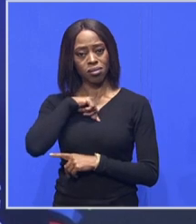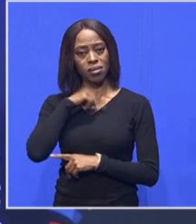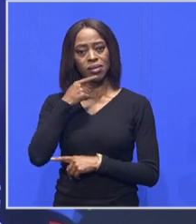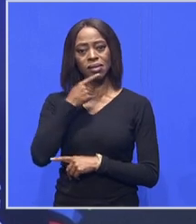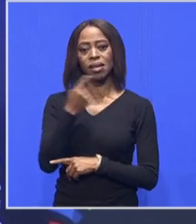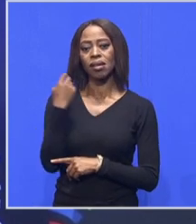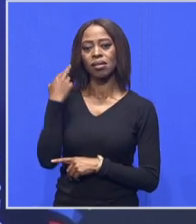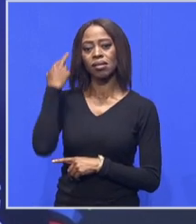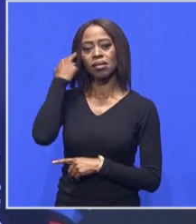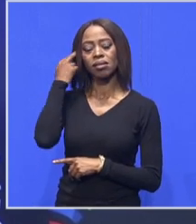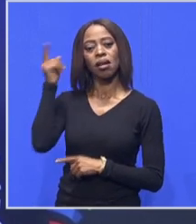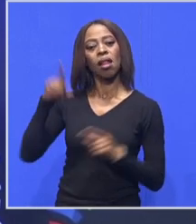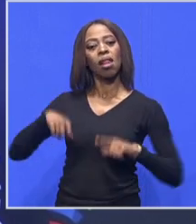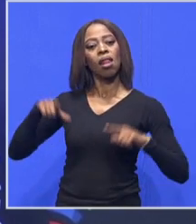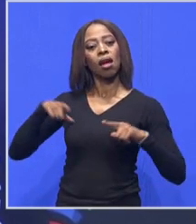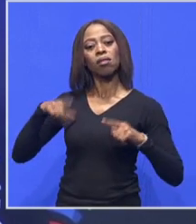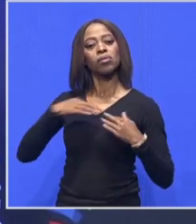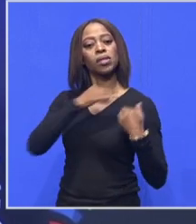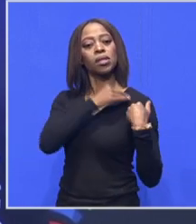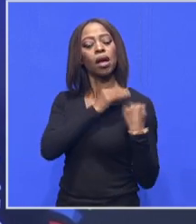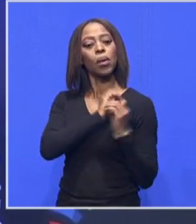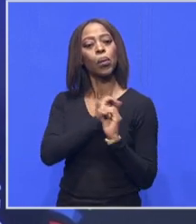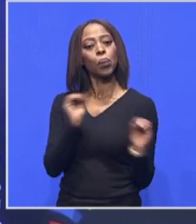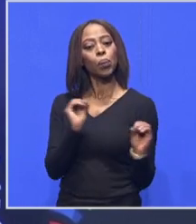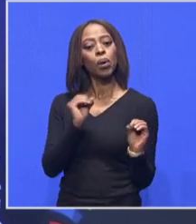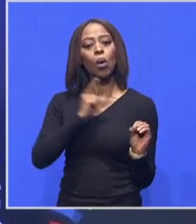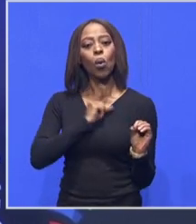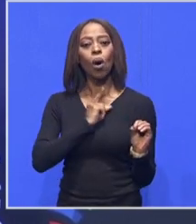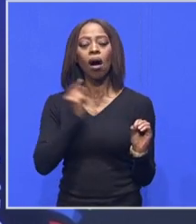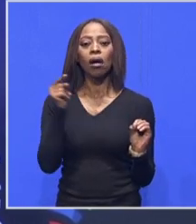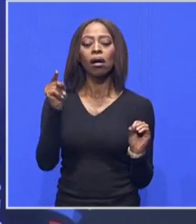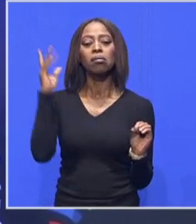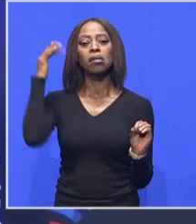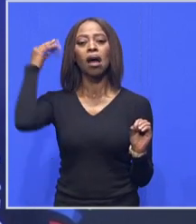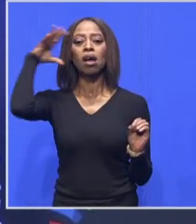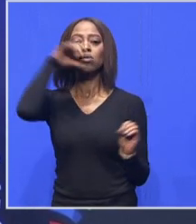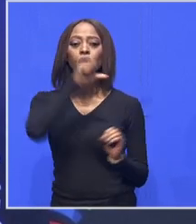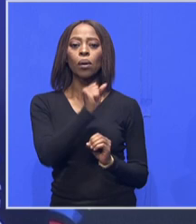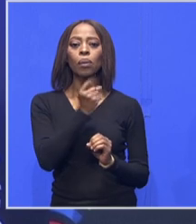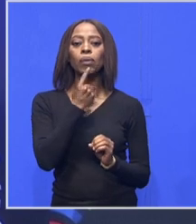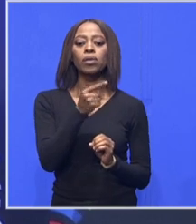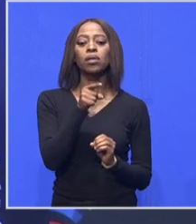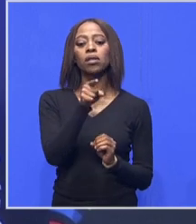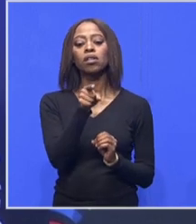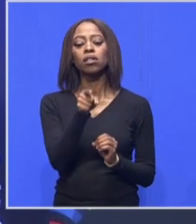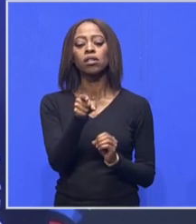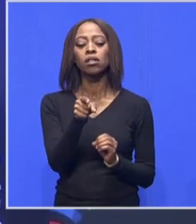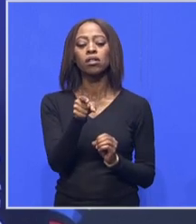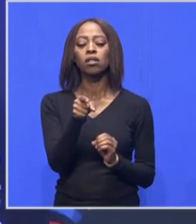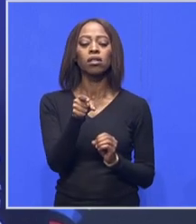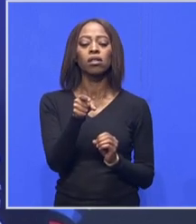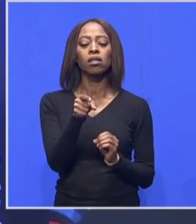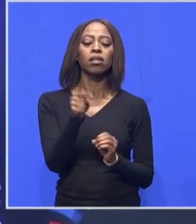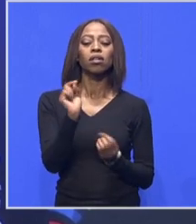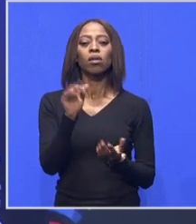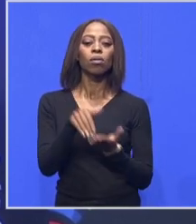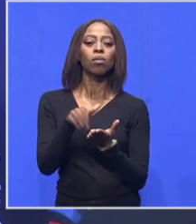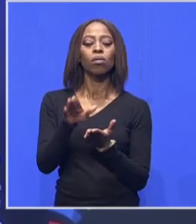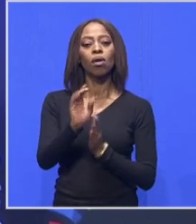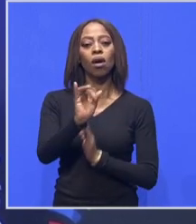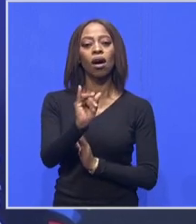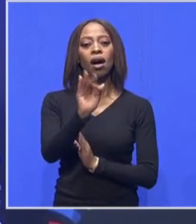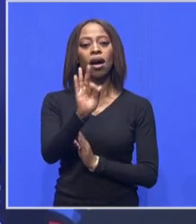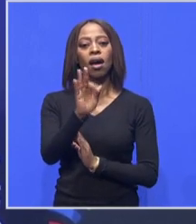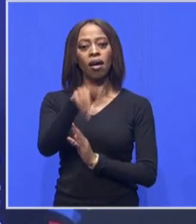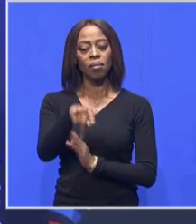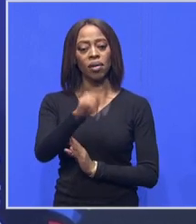life, Marshal Dlamini, is under threat, because there's a misguided understanding that he's solely responsible for the removal of the IFP in KwaZulu-Natal,